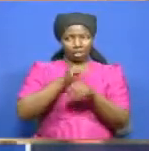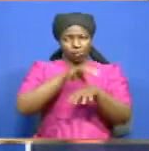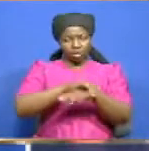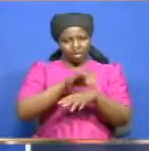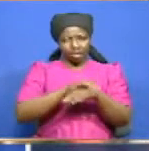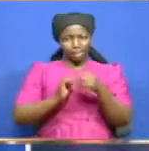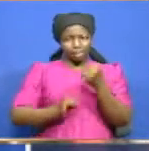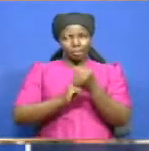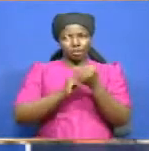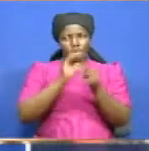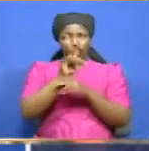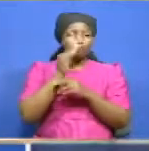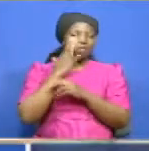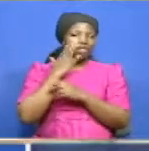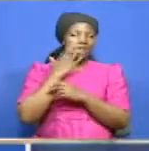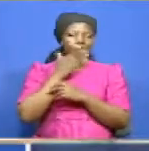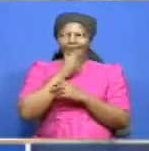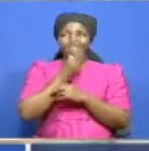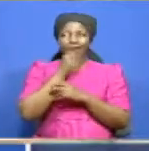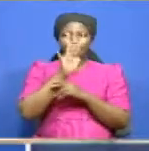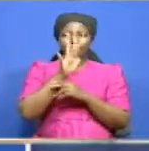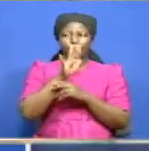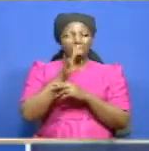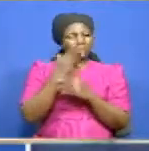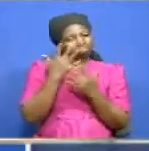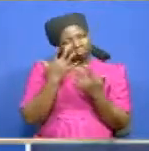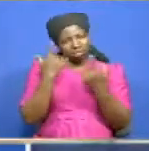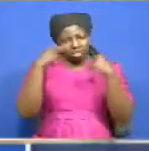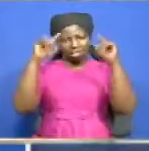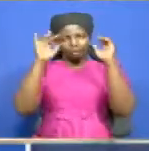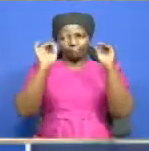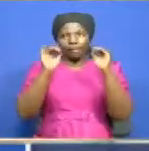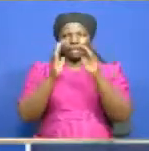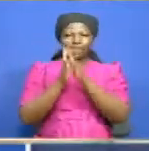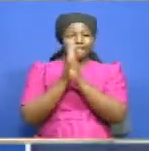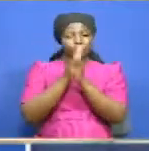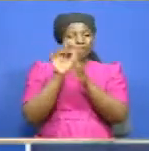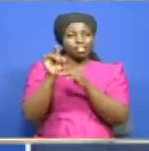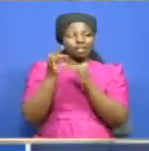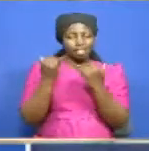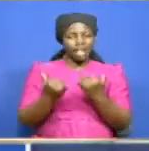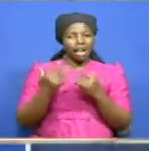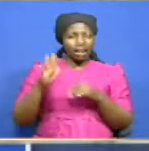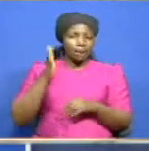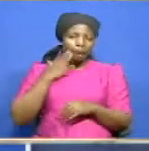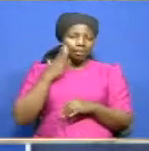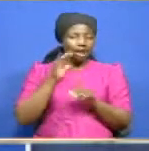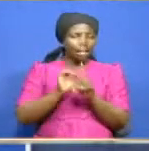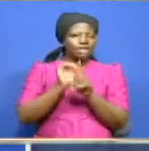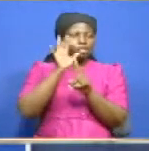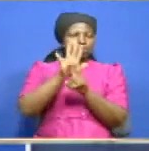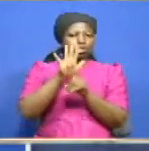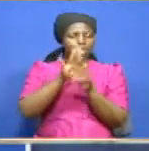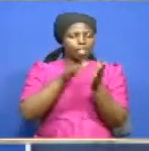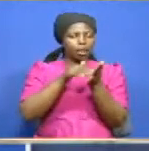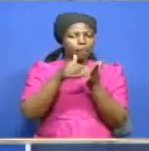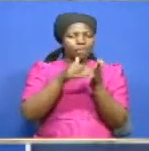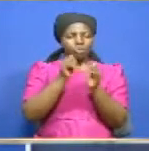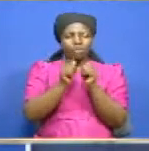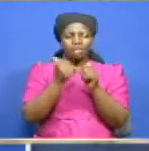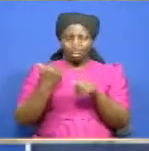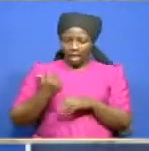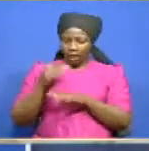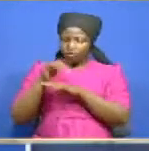father have been fruitless. The tales of these teenage mothers exposes the vulnerabilities that girls